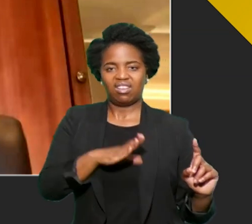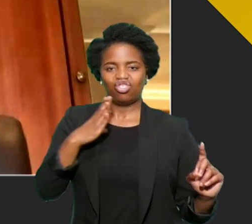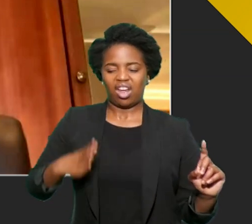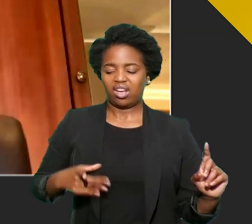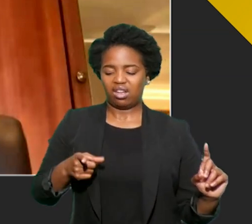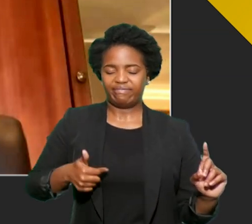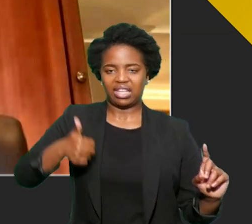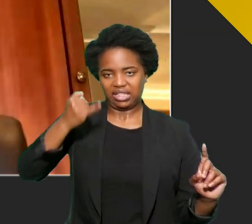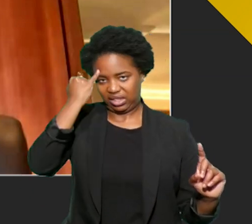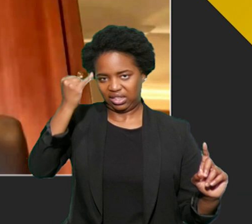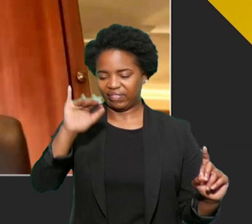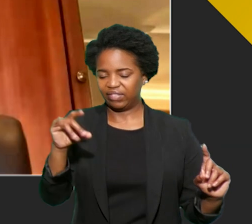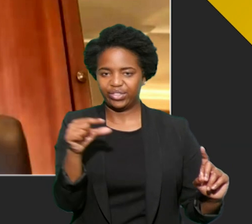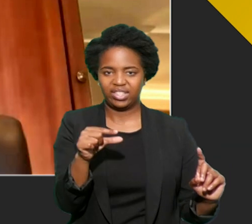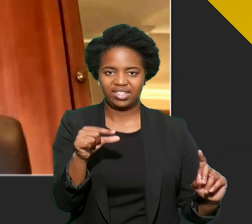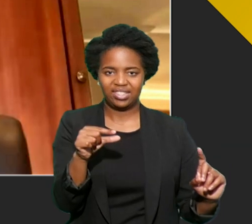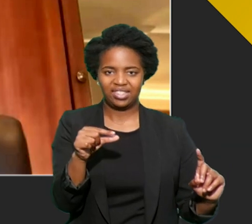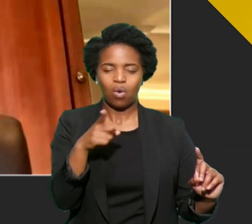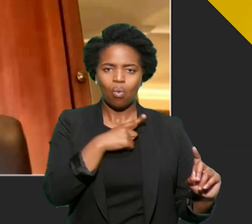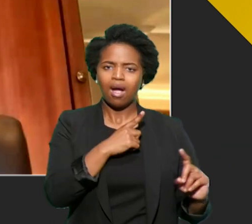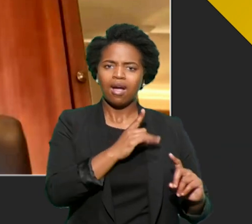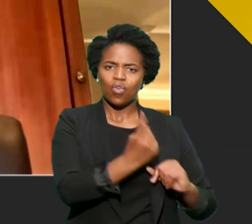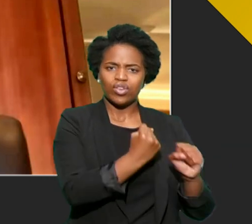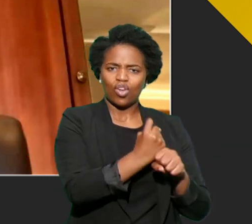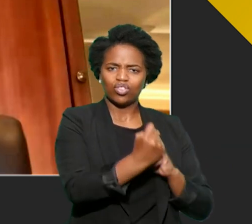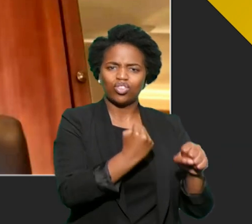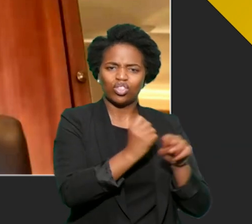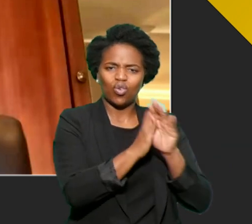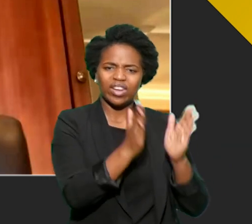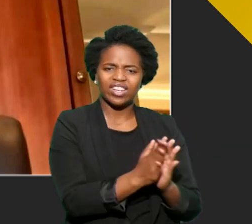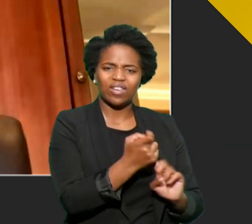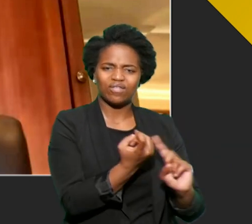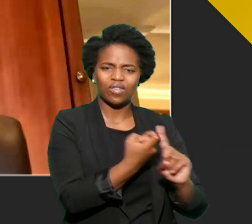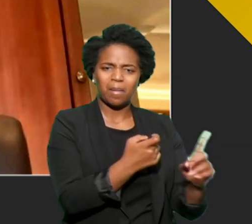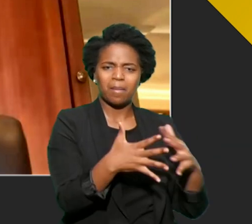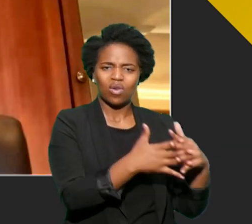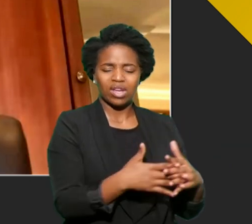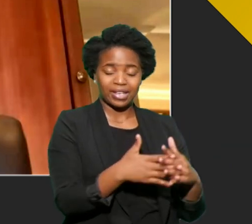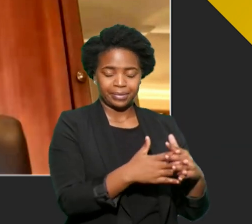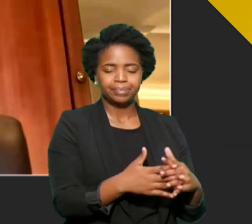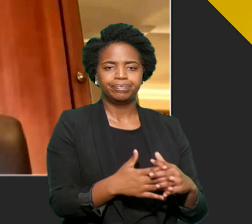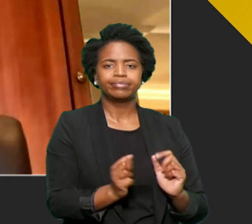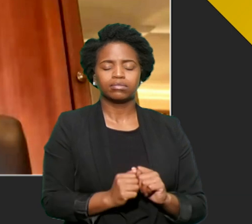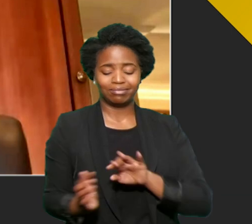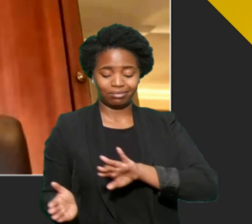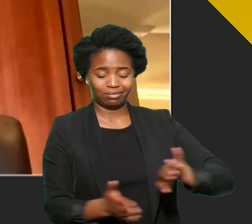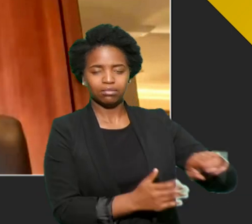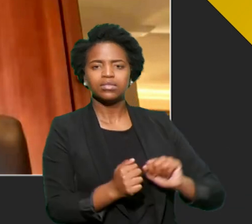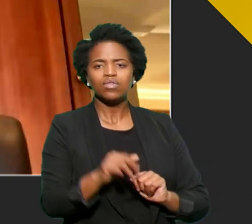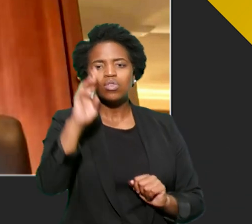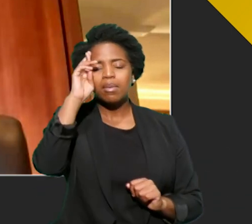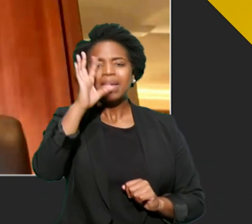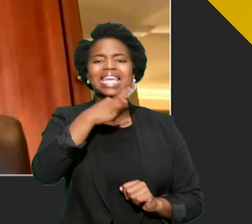result, you probably would have heard that when the British people, the British